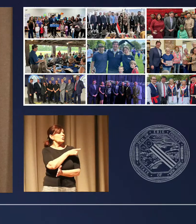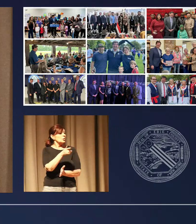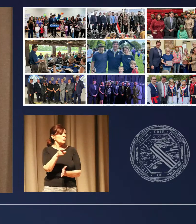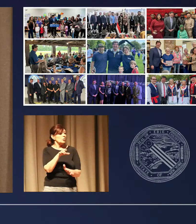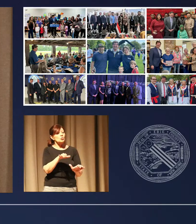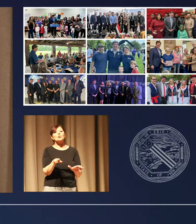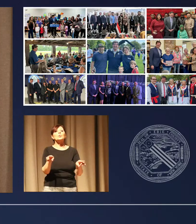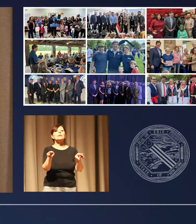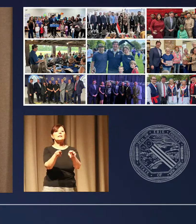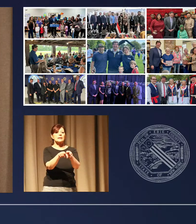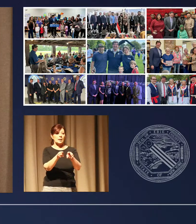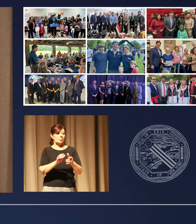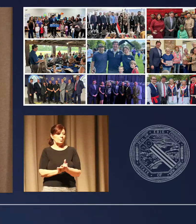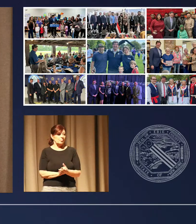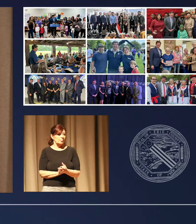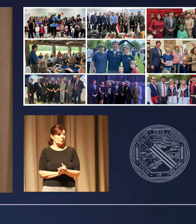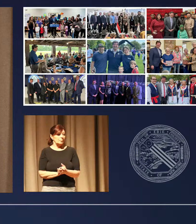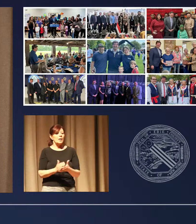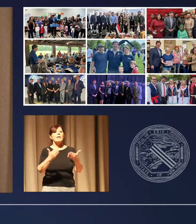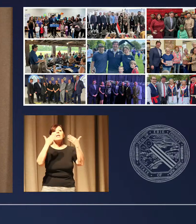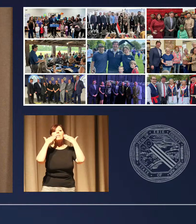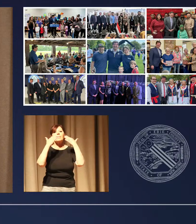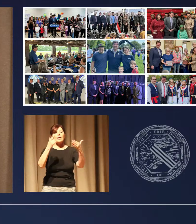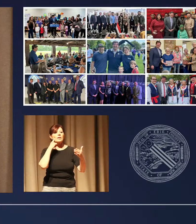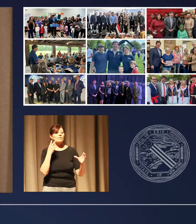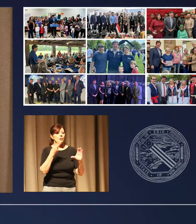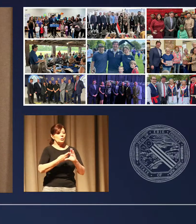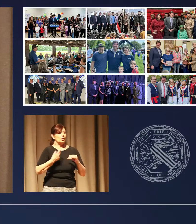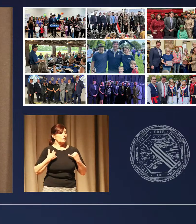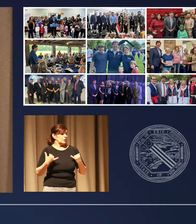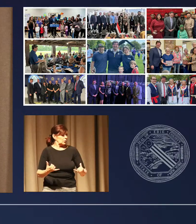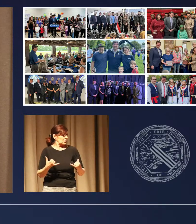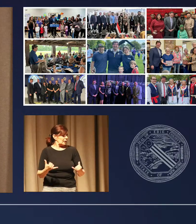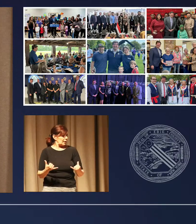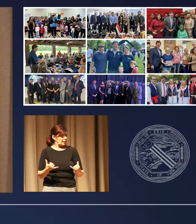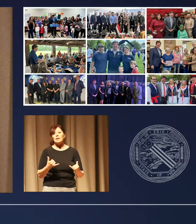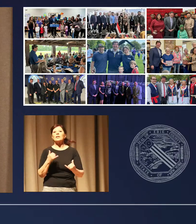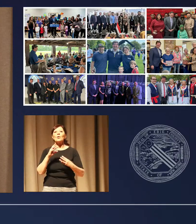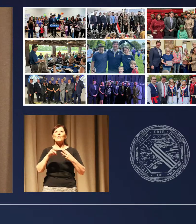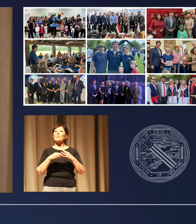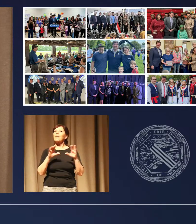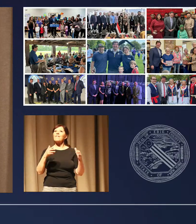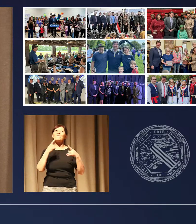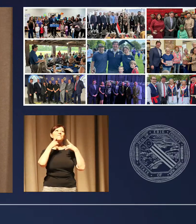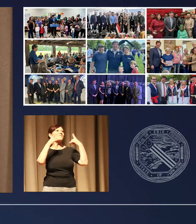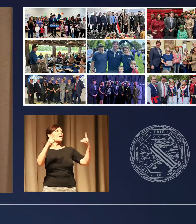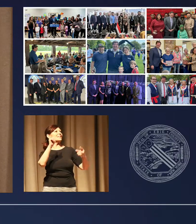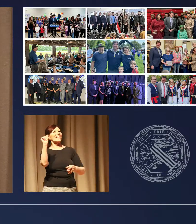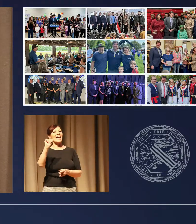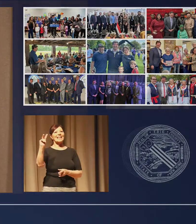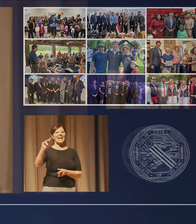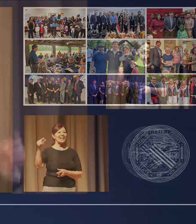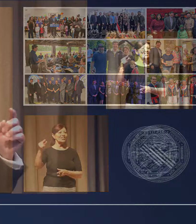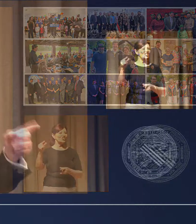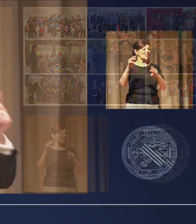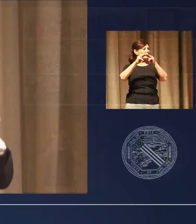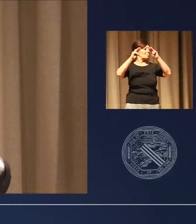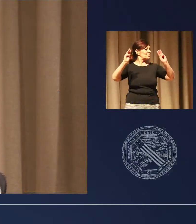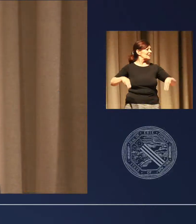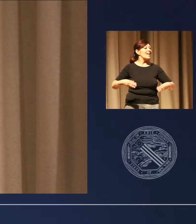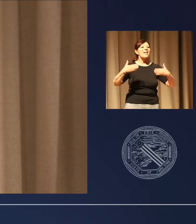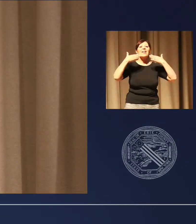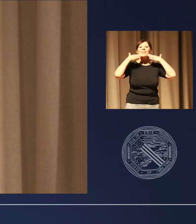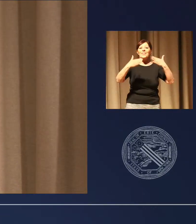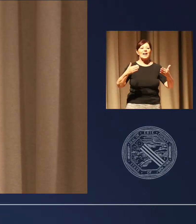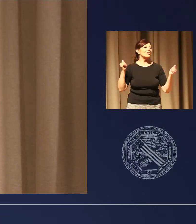to do the same. Thank you for joining me here today at our world-class, famous AKG Art Museum. Thank you